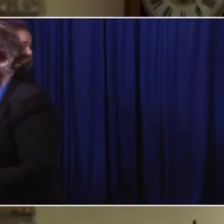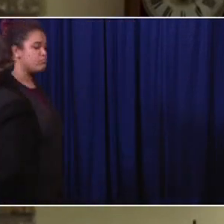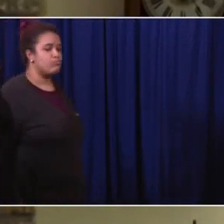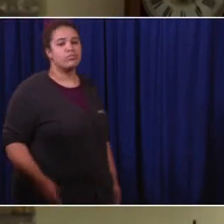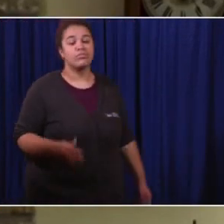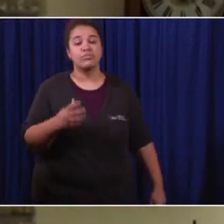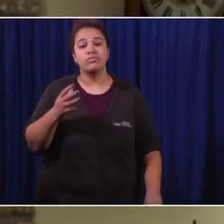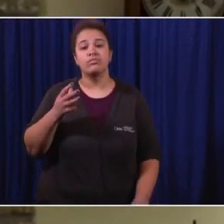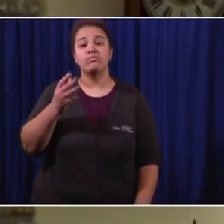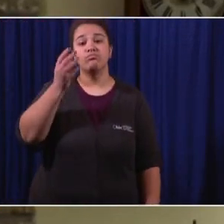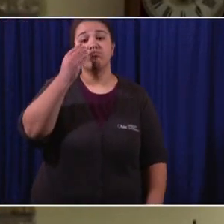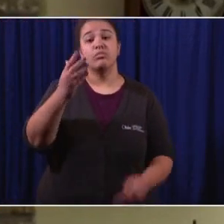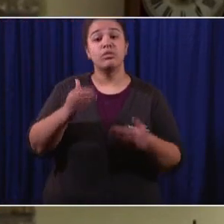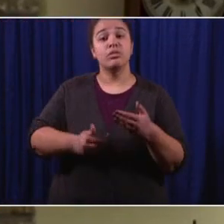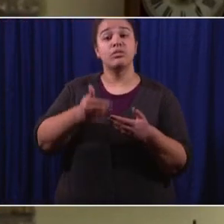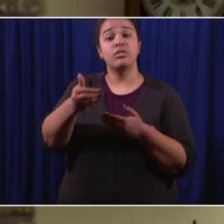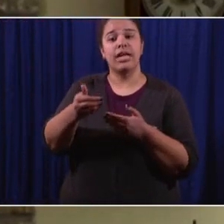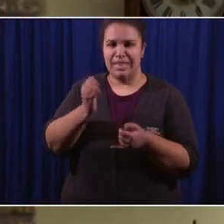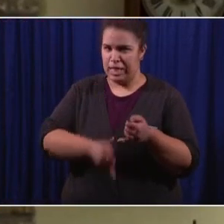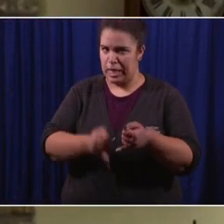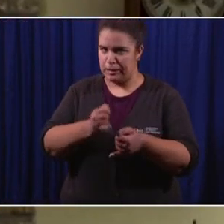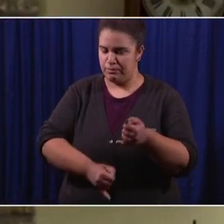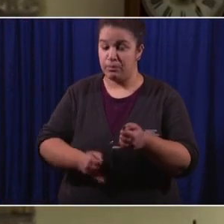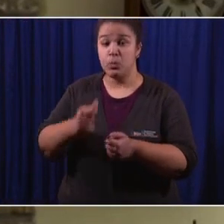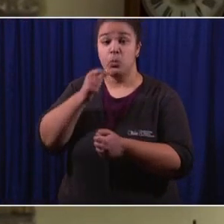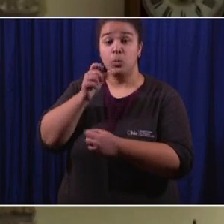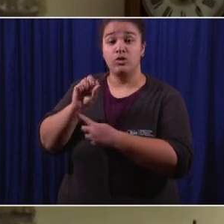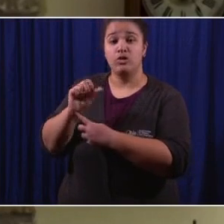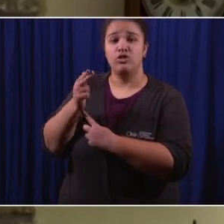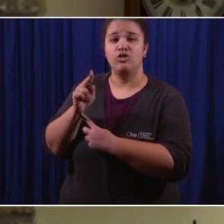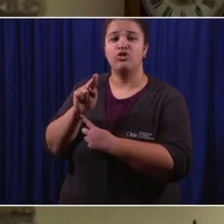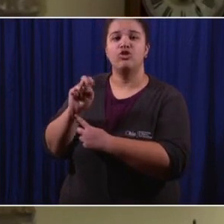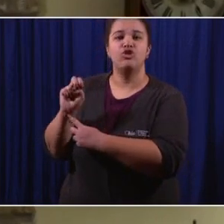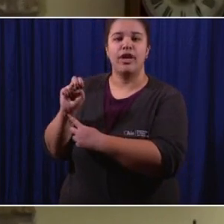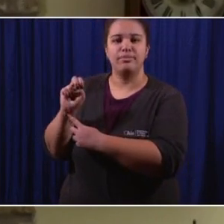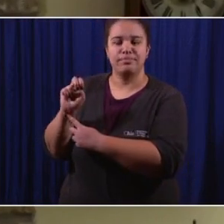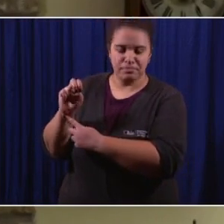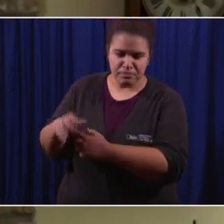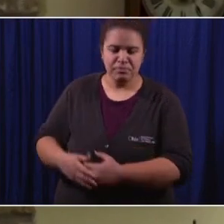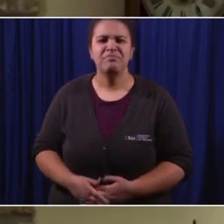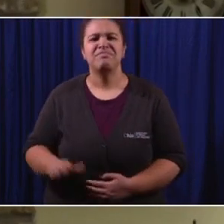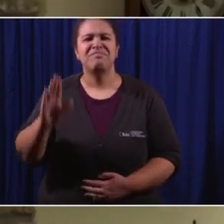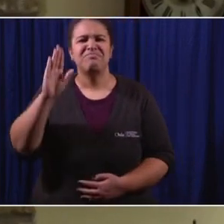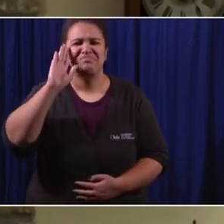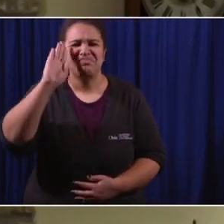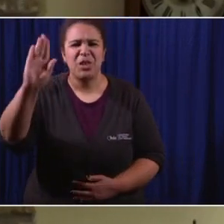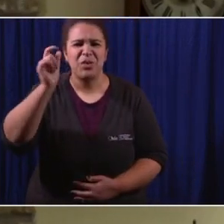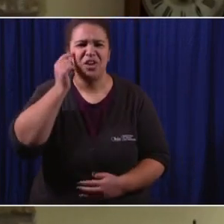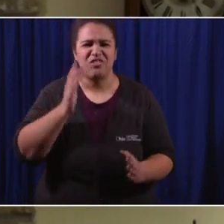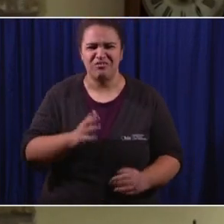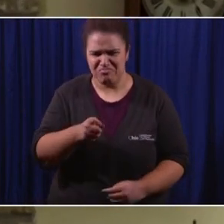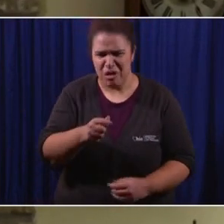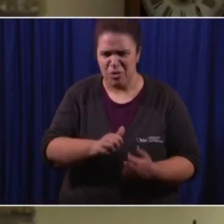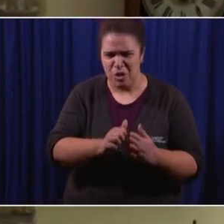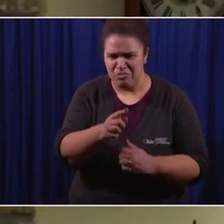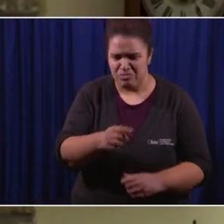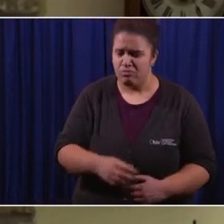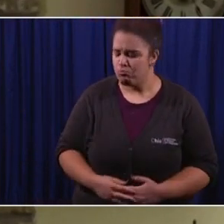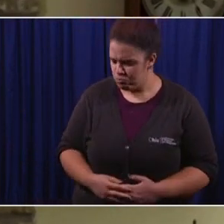to Shane Stegmiller of Hannah News Service. Good afternoon, Governor. How are you doing? Shane.